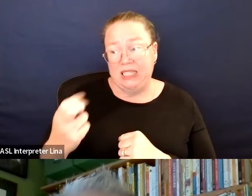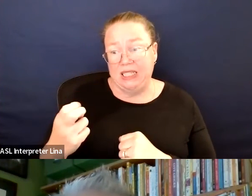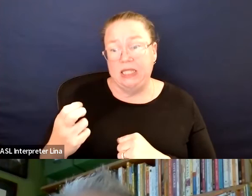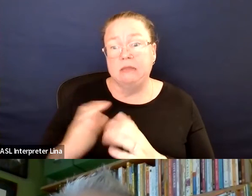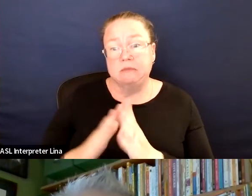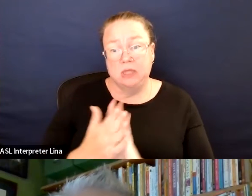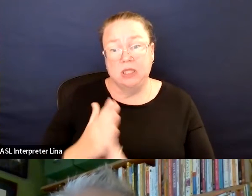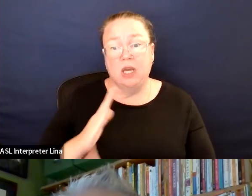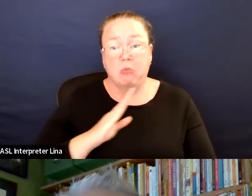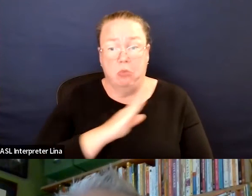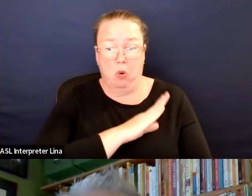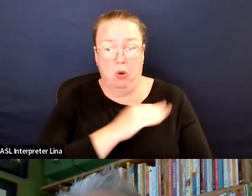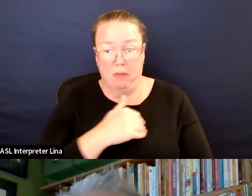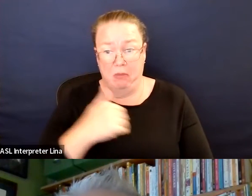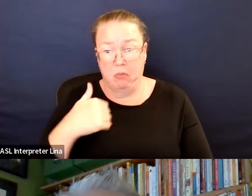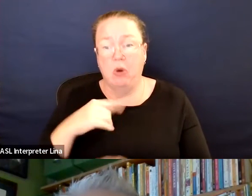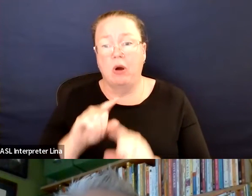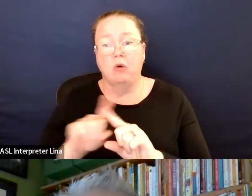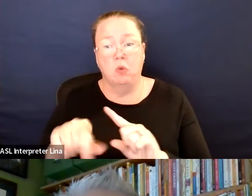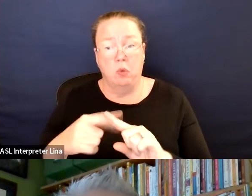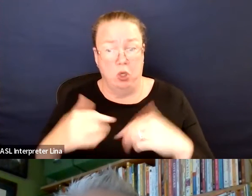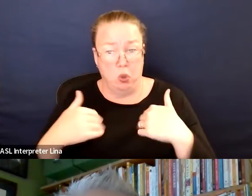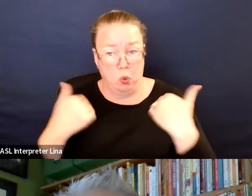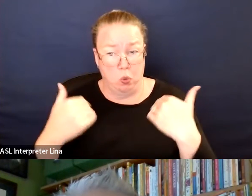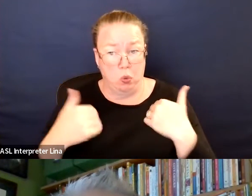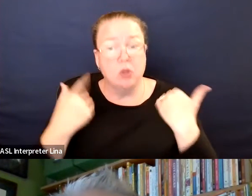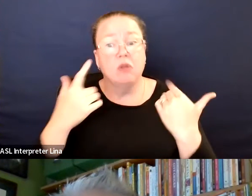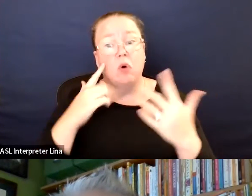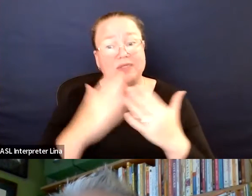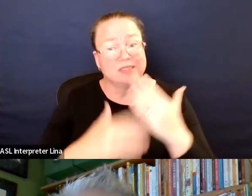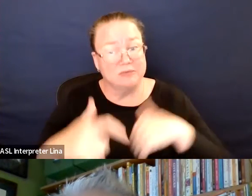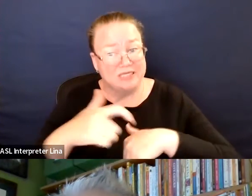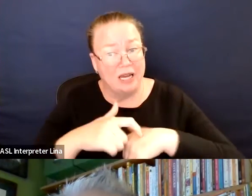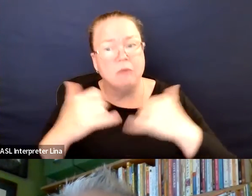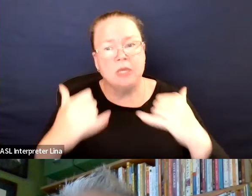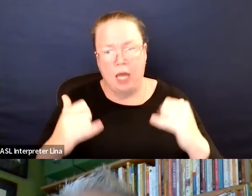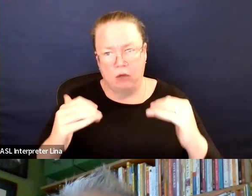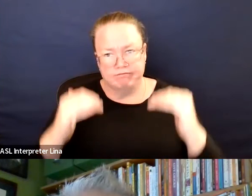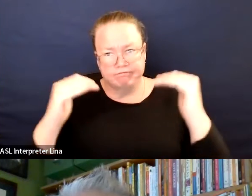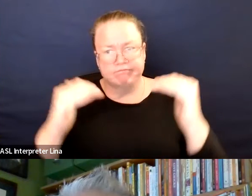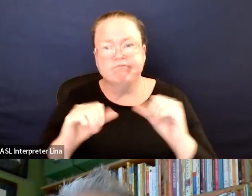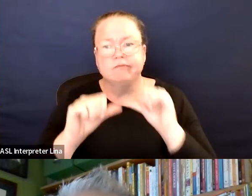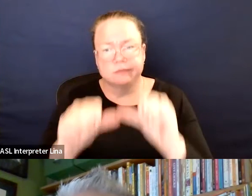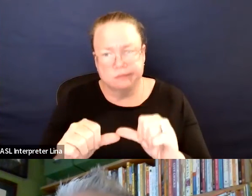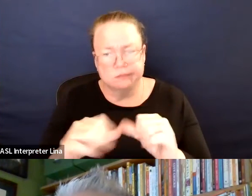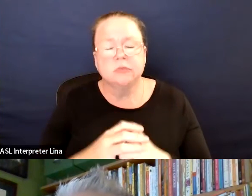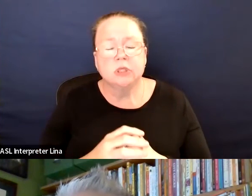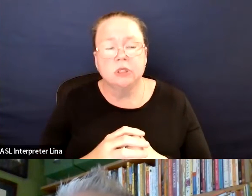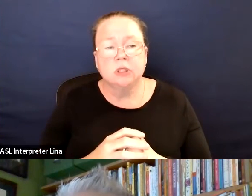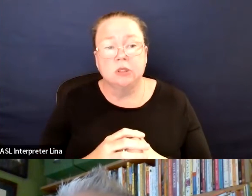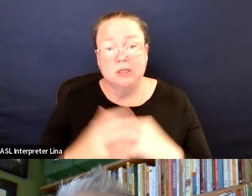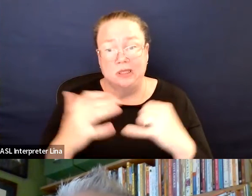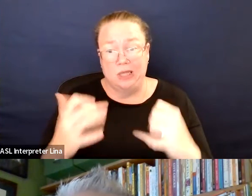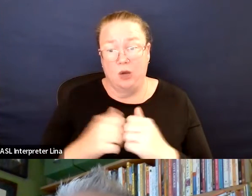of directors as a youth for a while, and has now moved on and is in